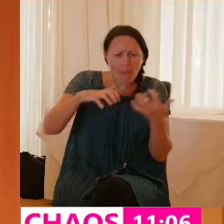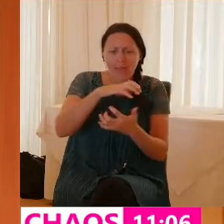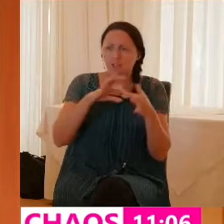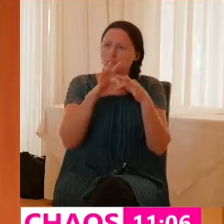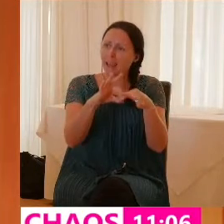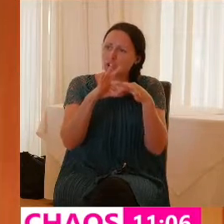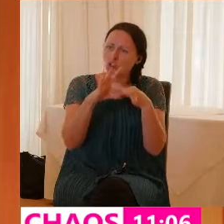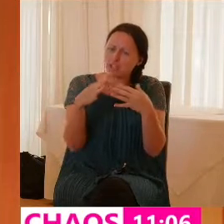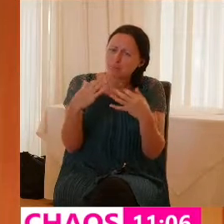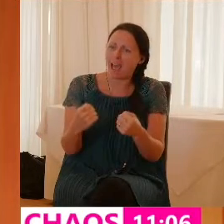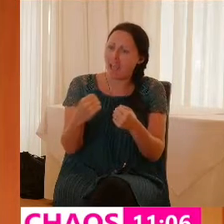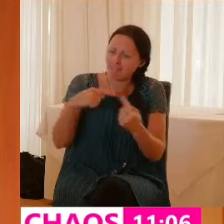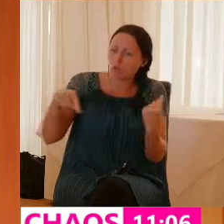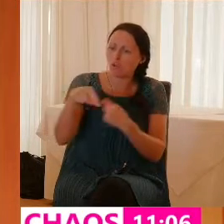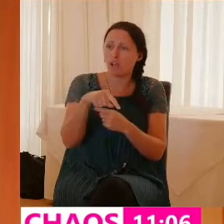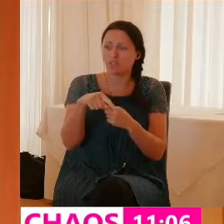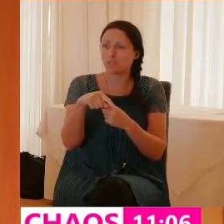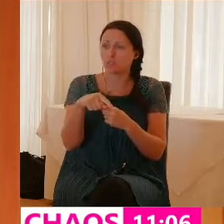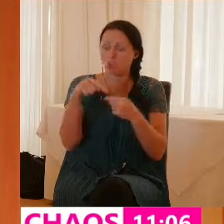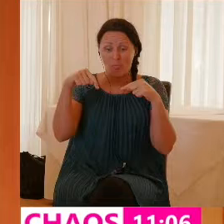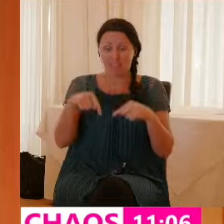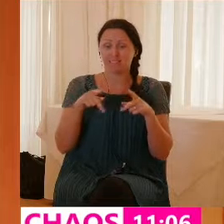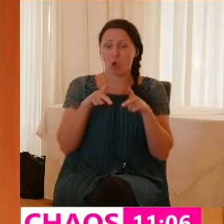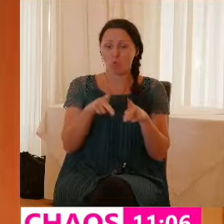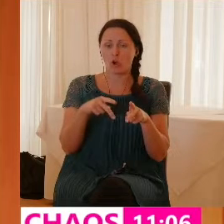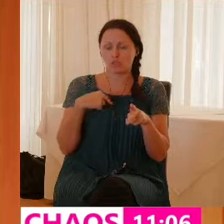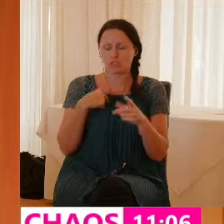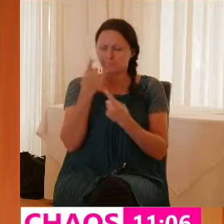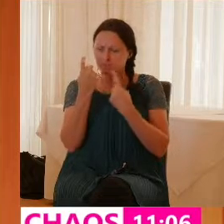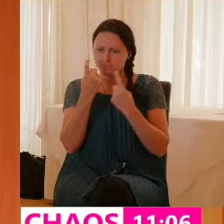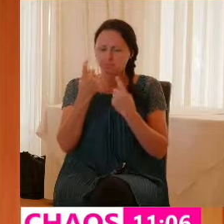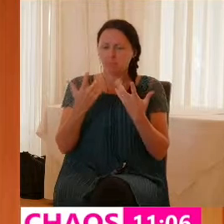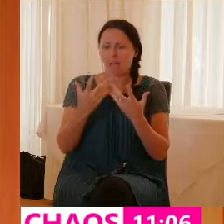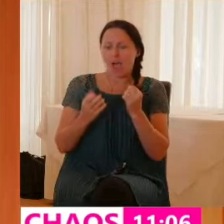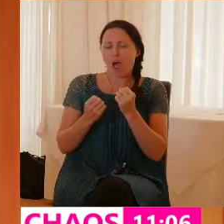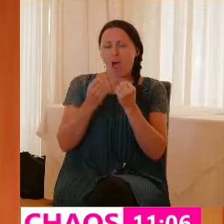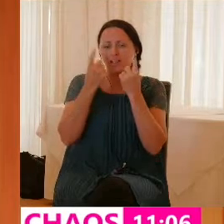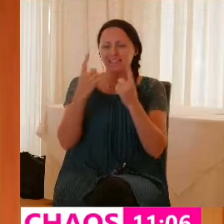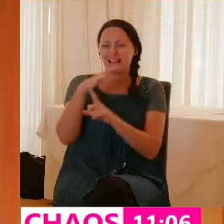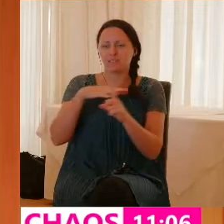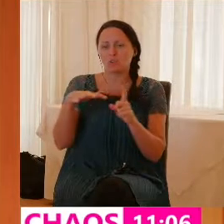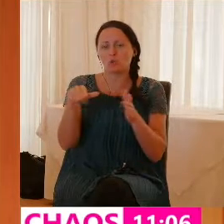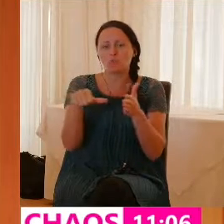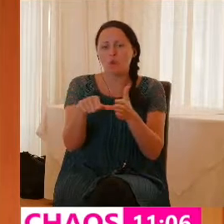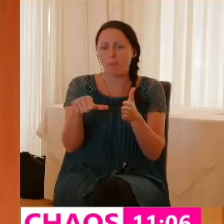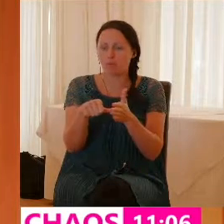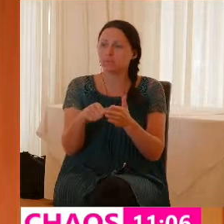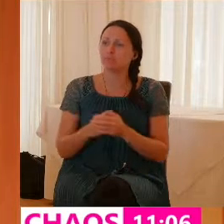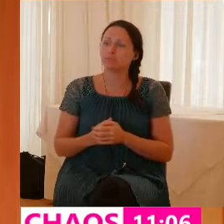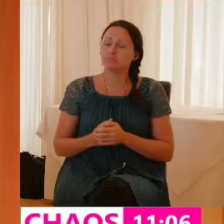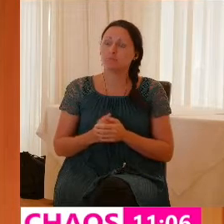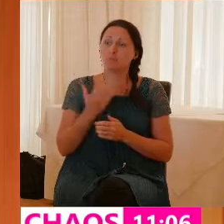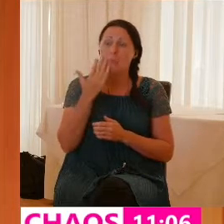indeed. So we take this approach to understand the social problems. And when I joined